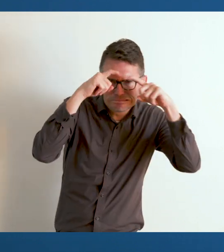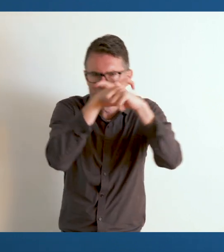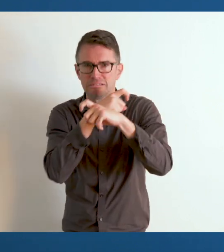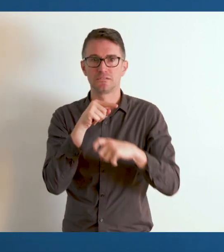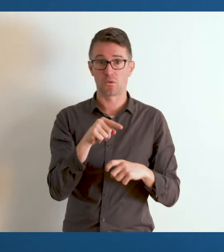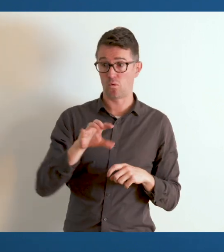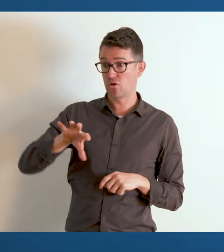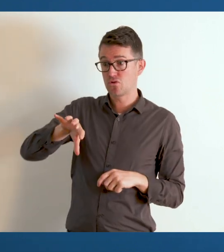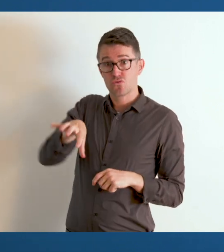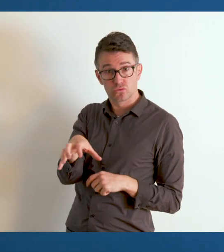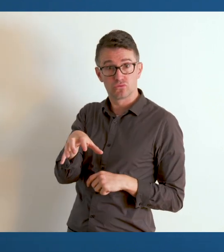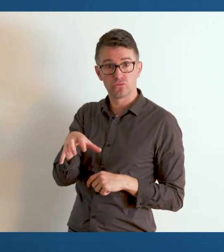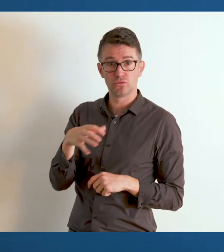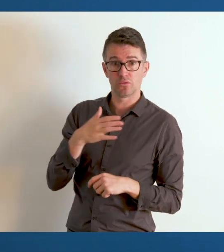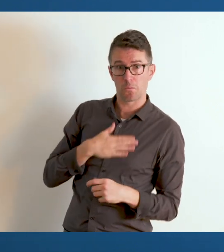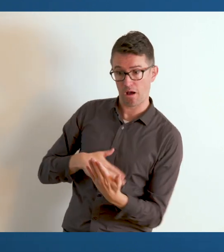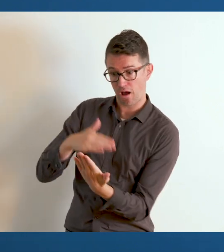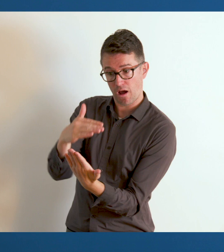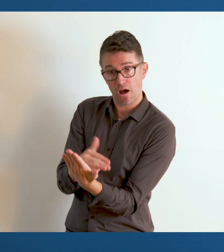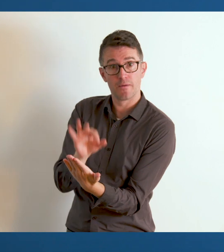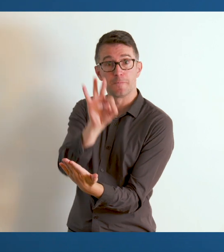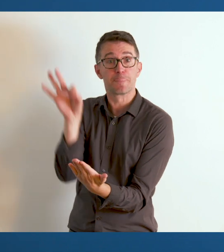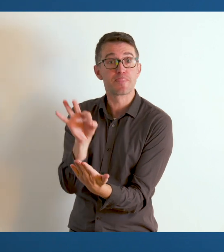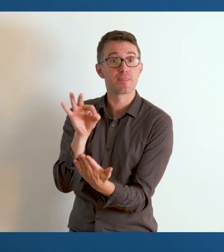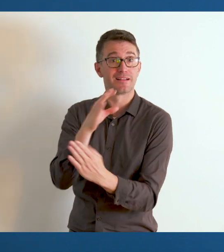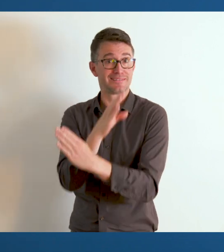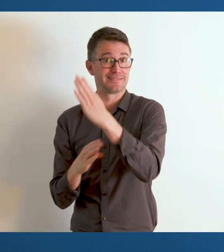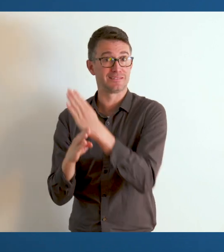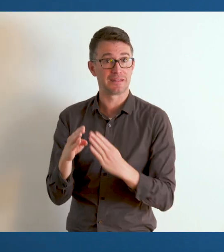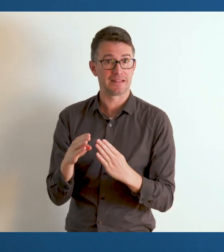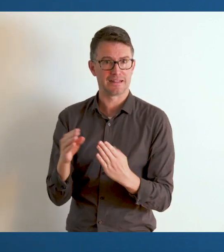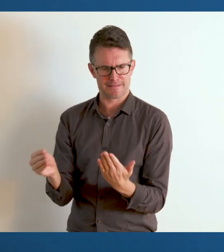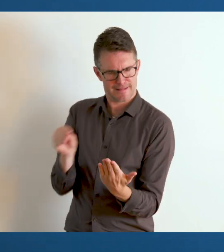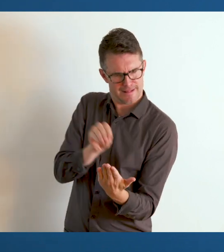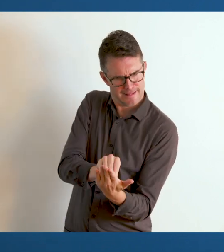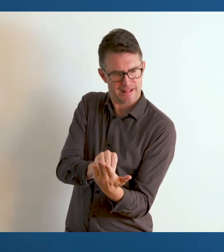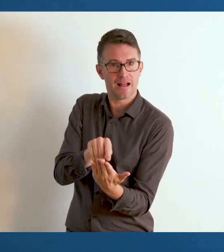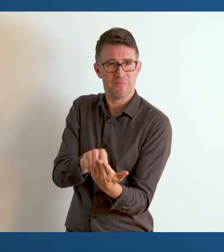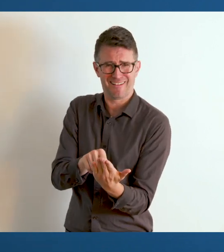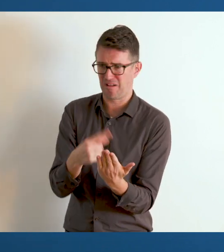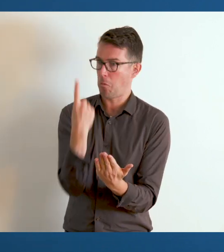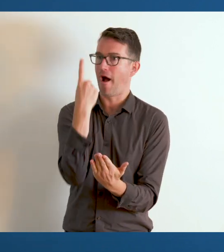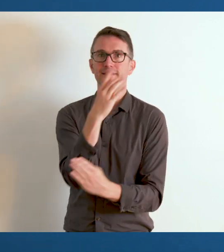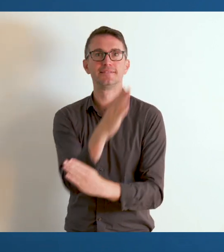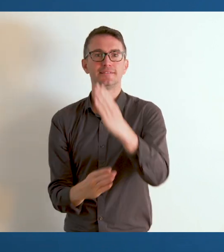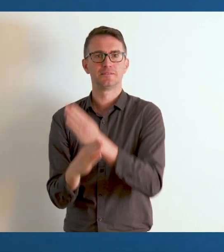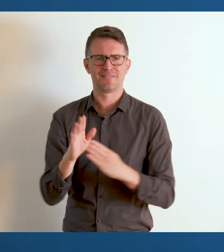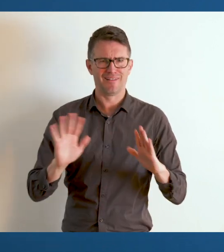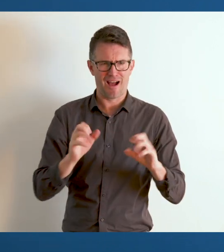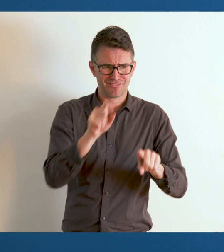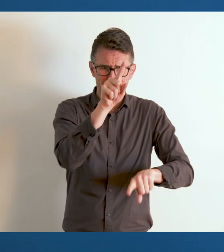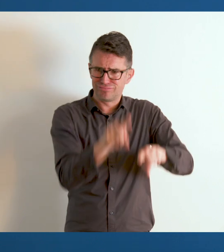were asking questions about disability in their surveys and censuses that didn't